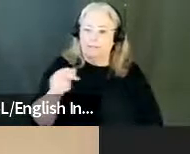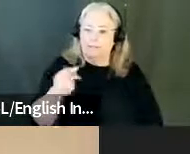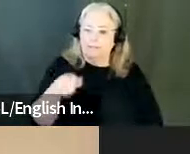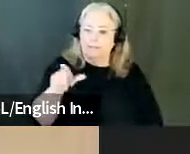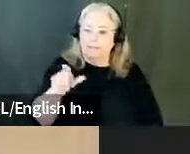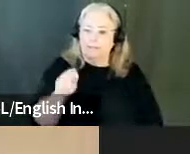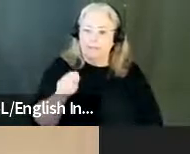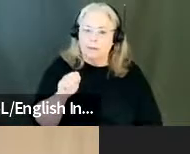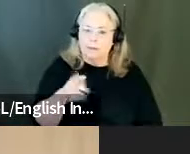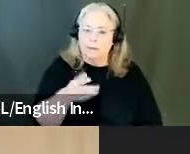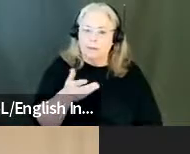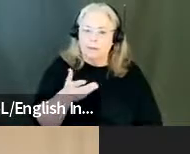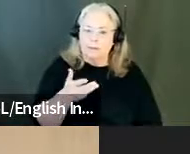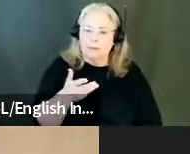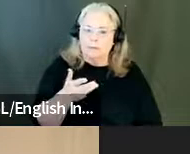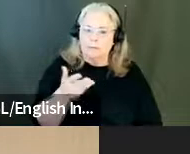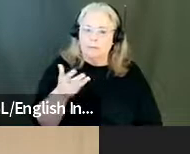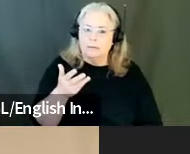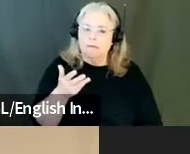moving their hands.